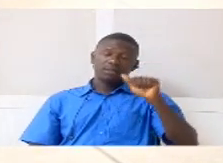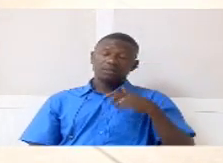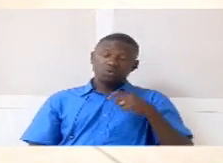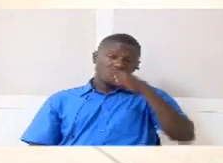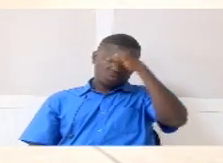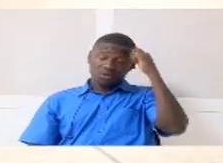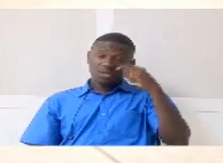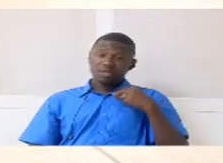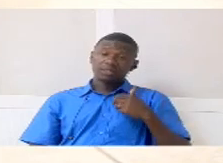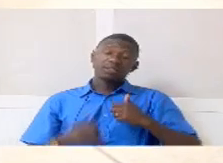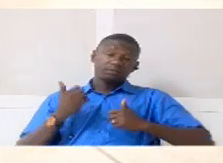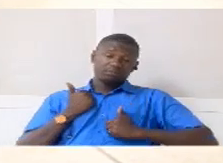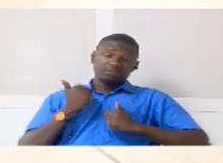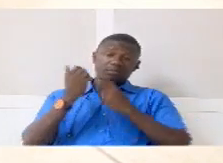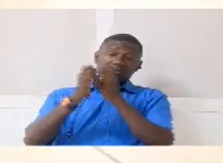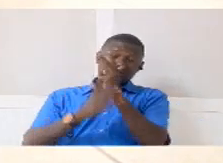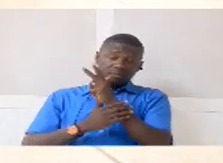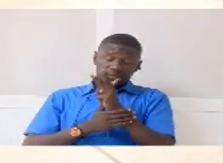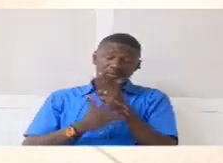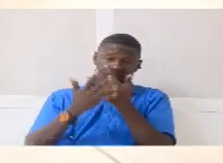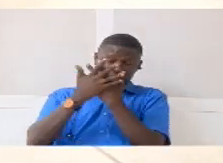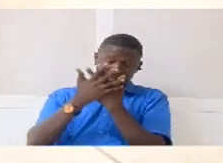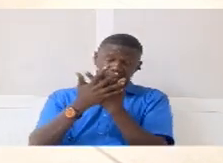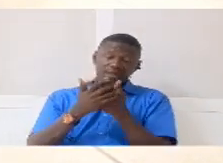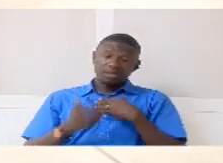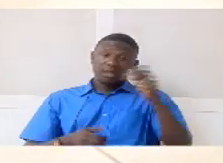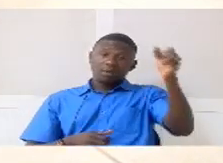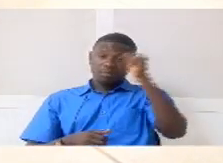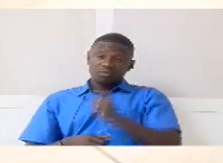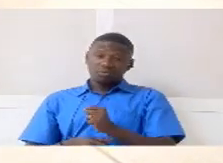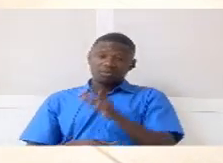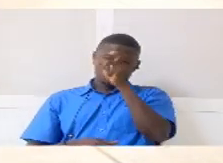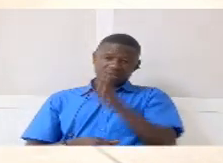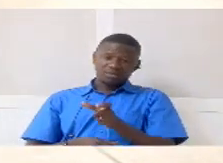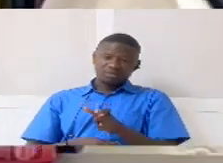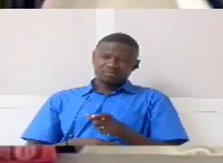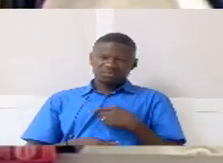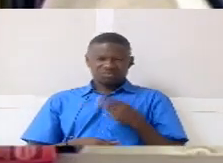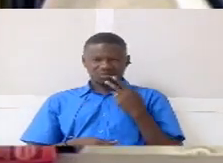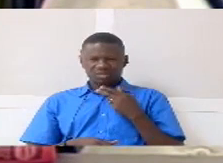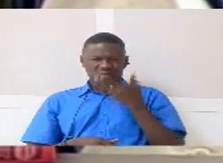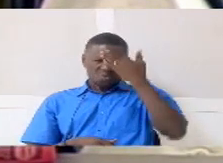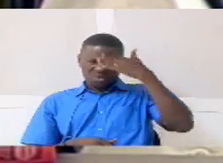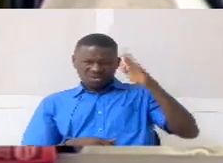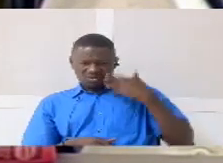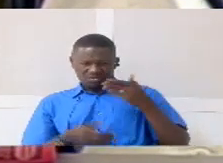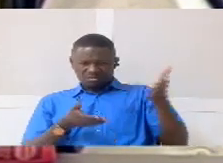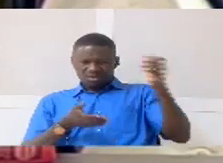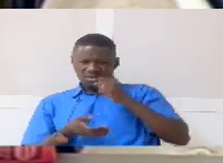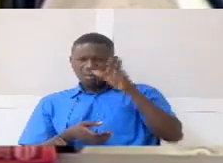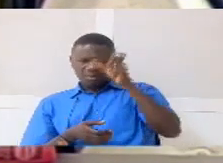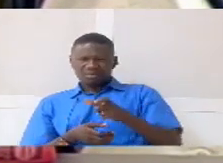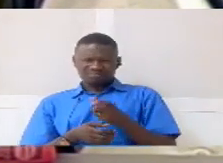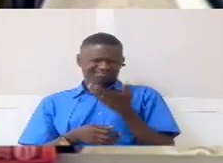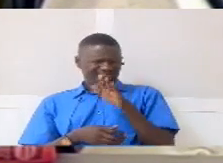nang. They brought someone. And the manner in which the person was brought in was not